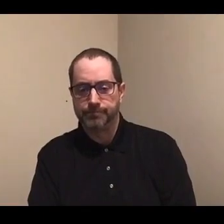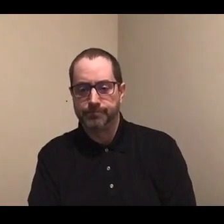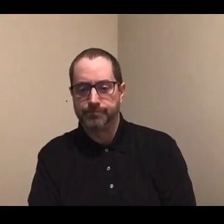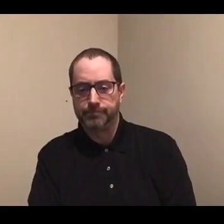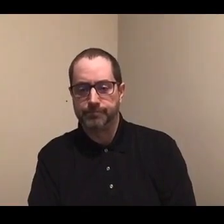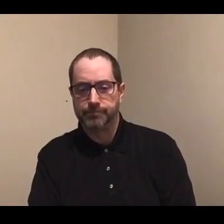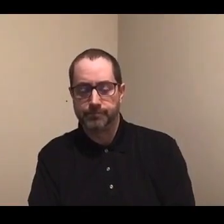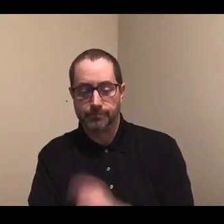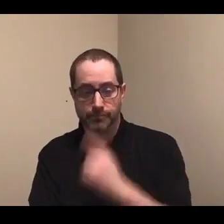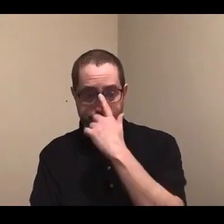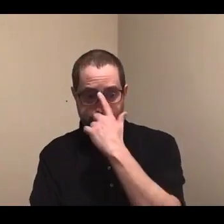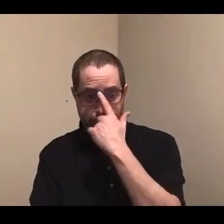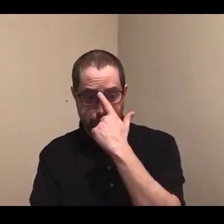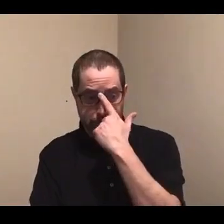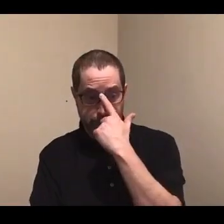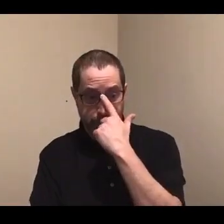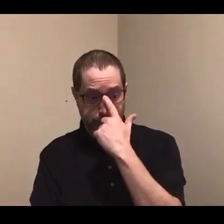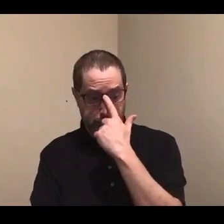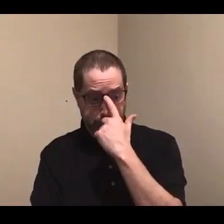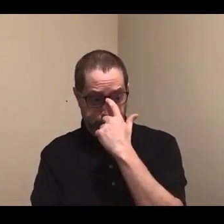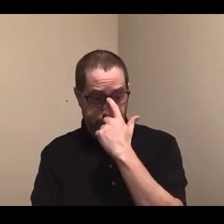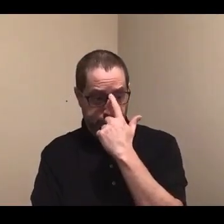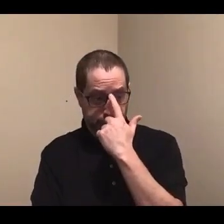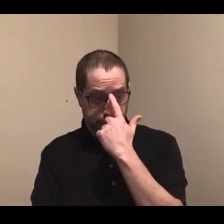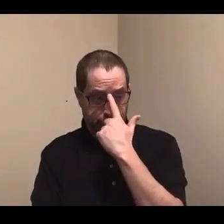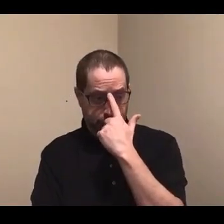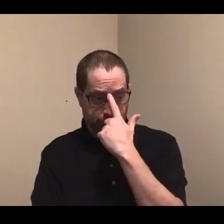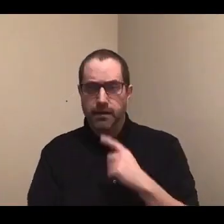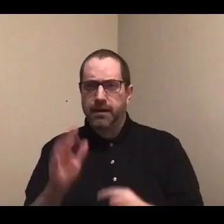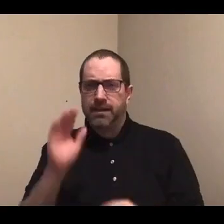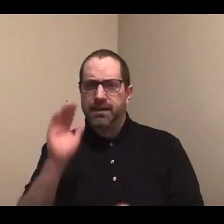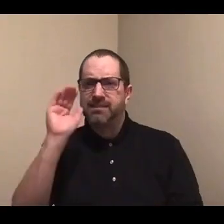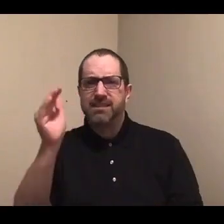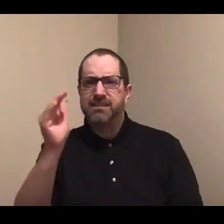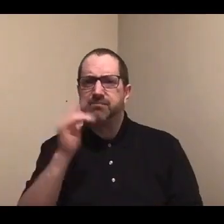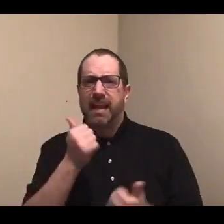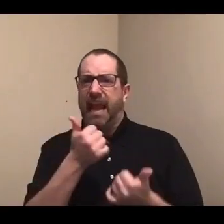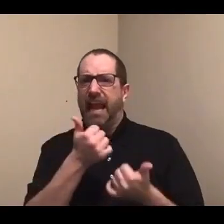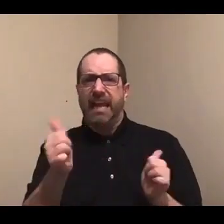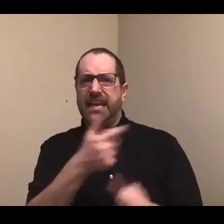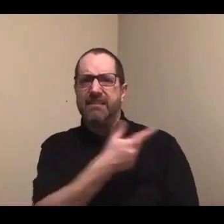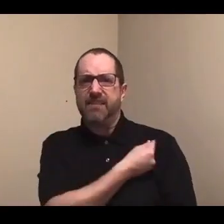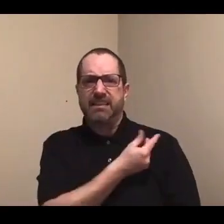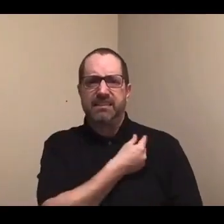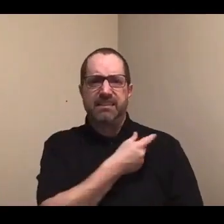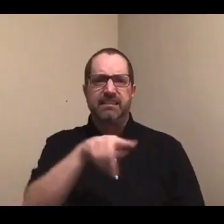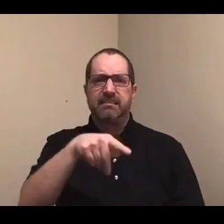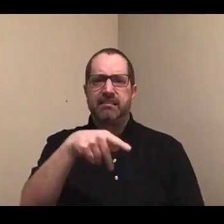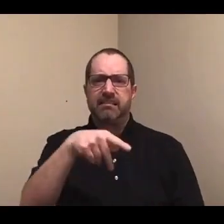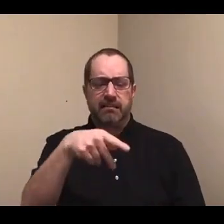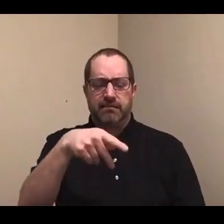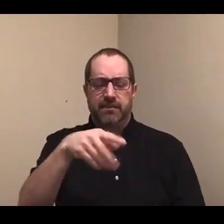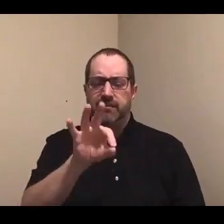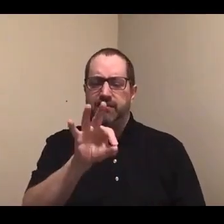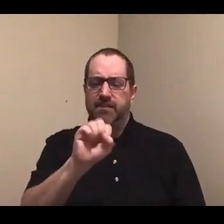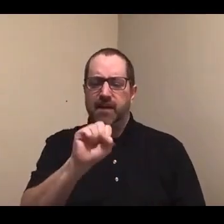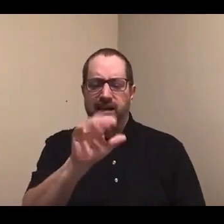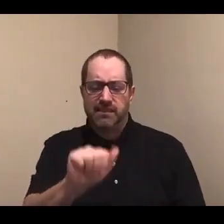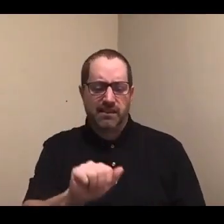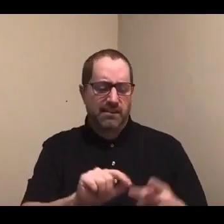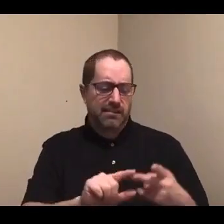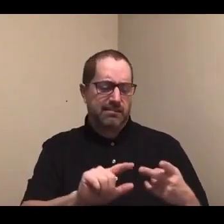so far, take any vaccine that you can get, whether it's Pfizer, Moderna, or the AstraZeneca vaccine. So